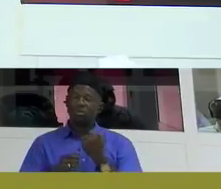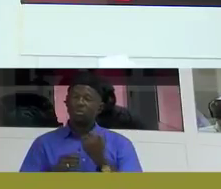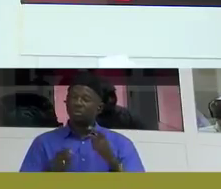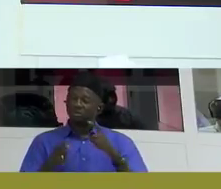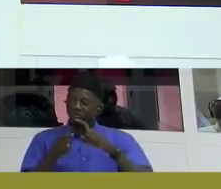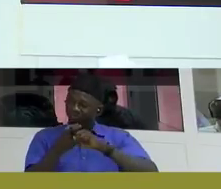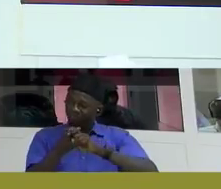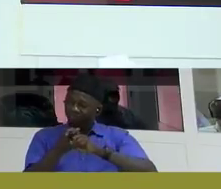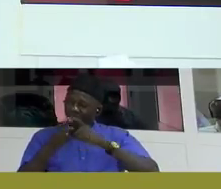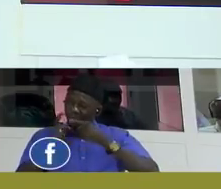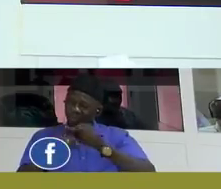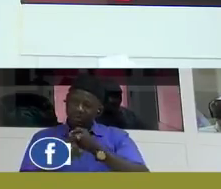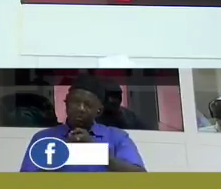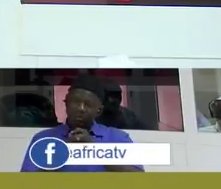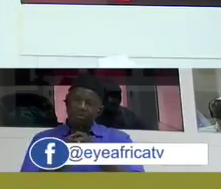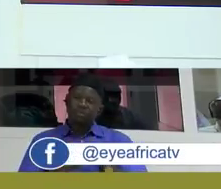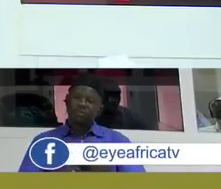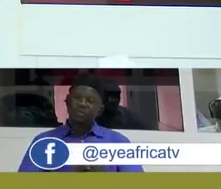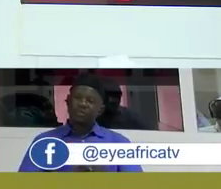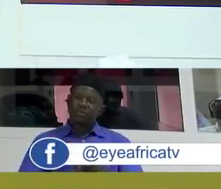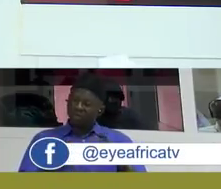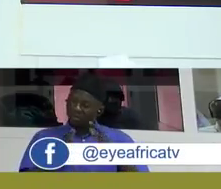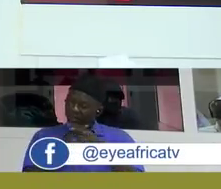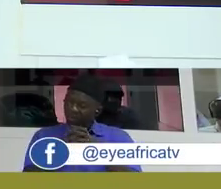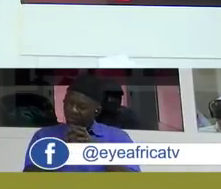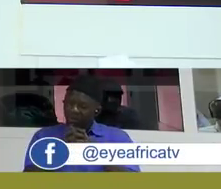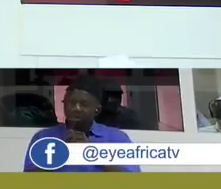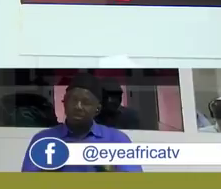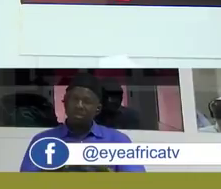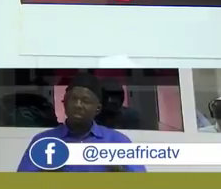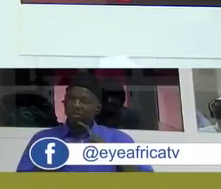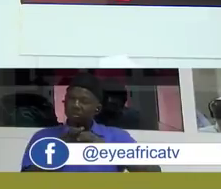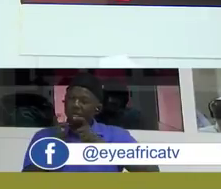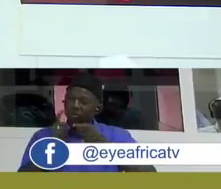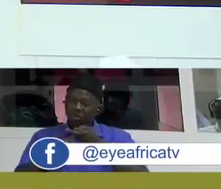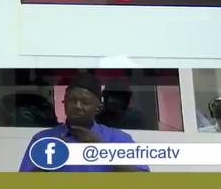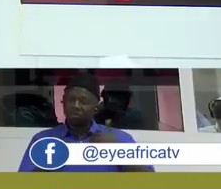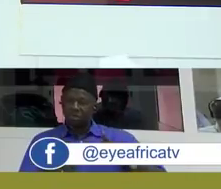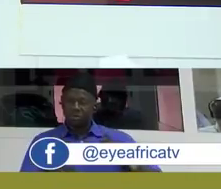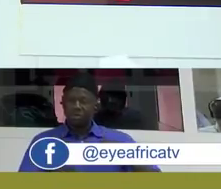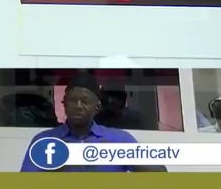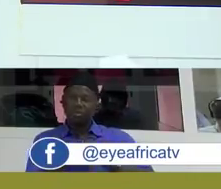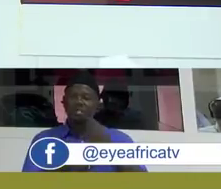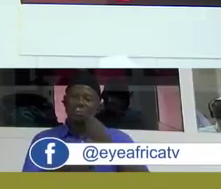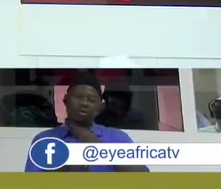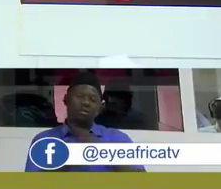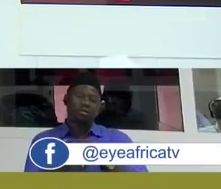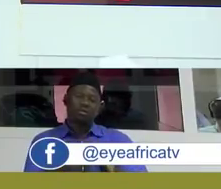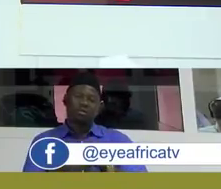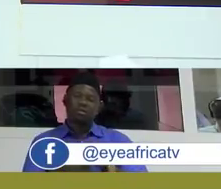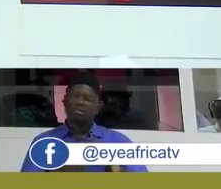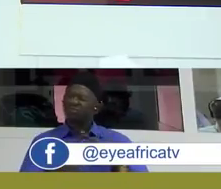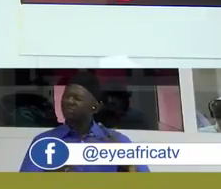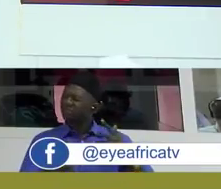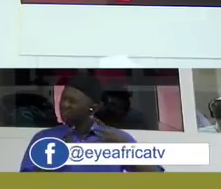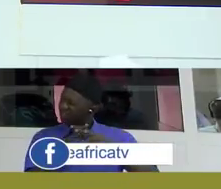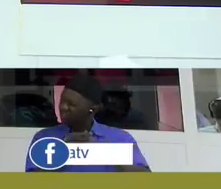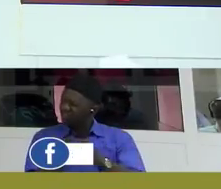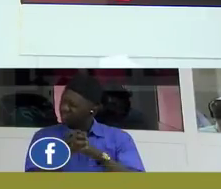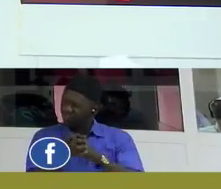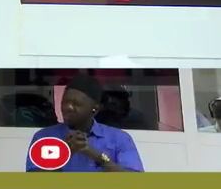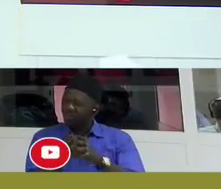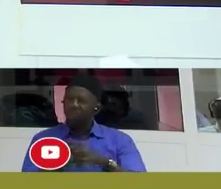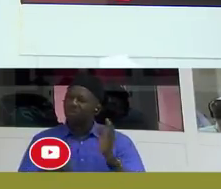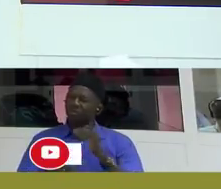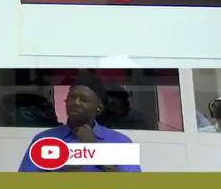interconnected. The connection of people in the Gambia is intricate, very delicate,